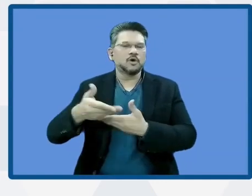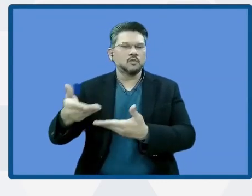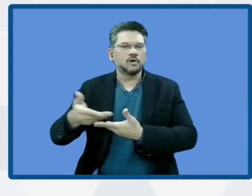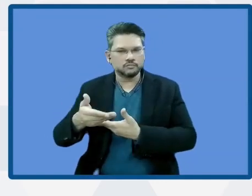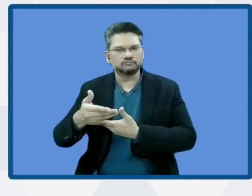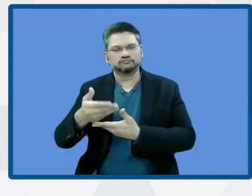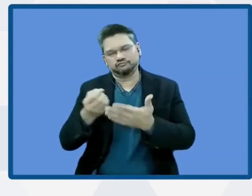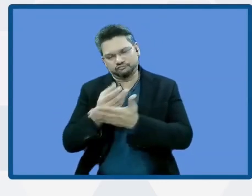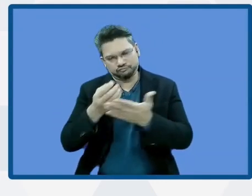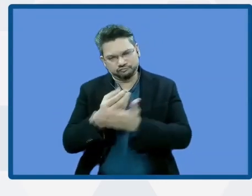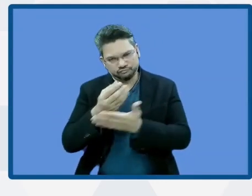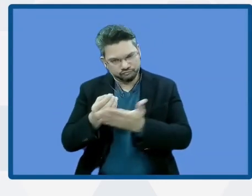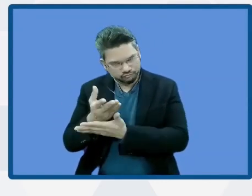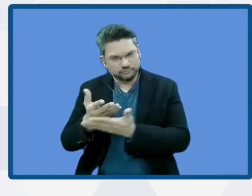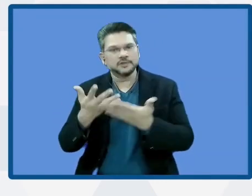set the